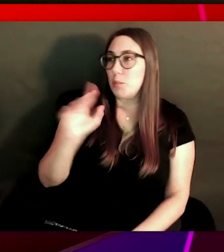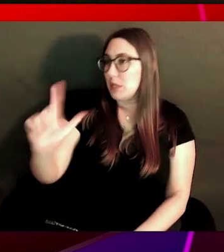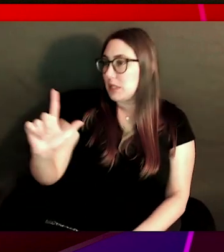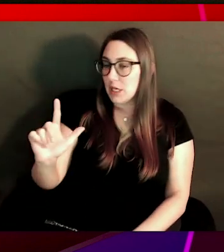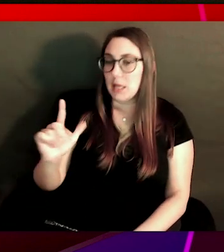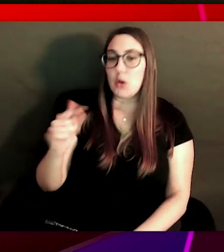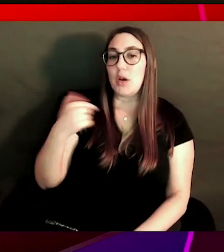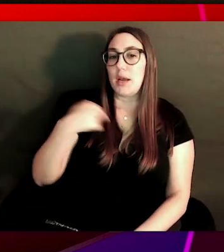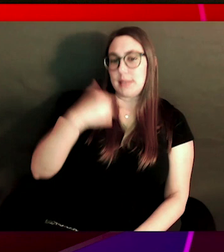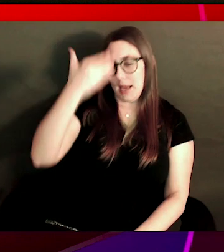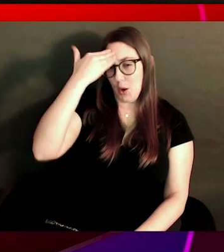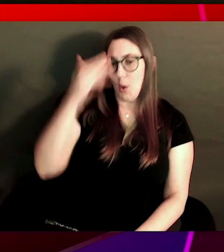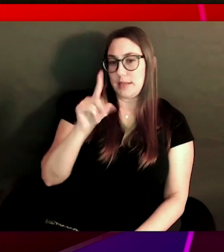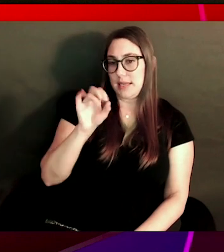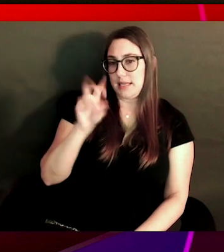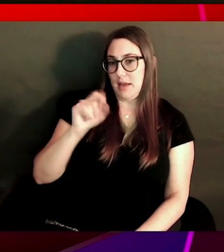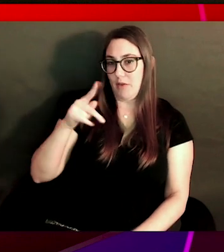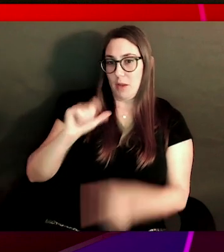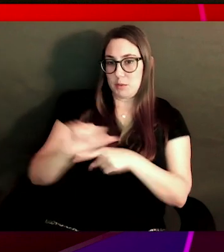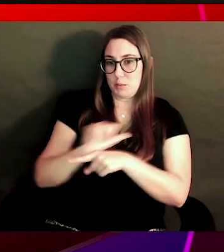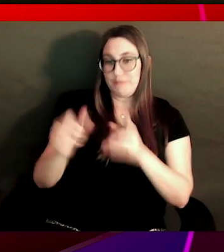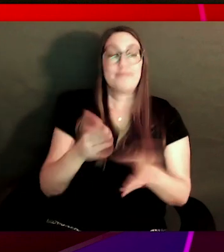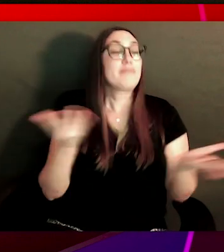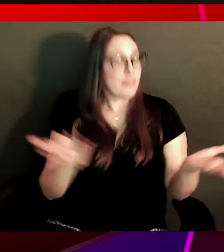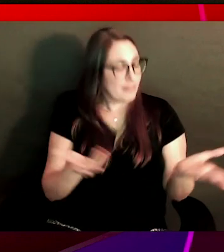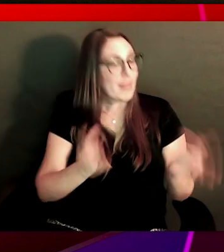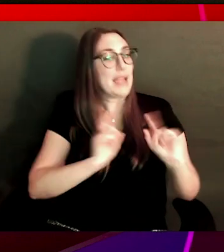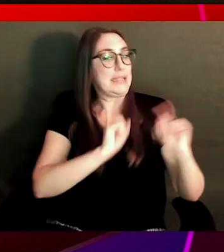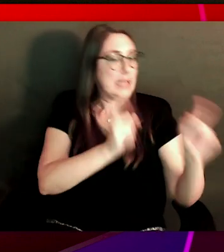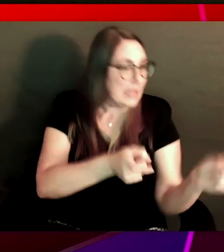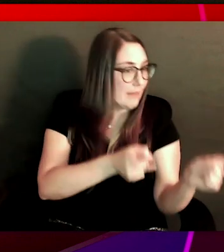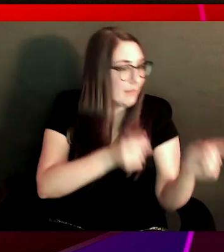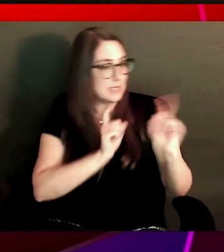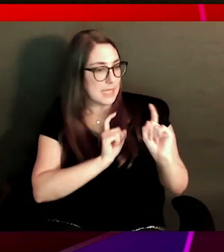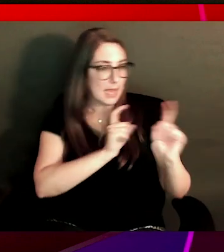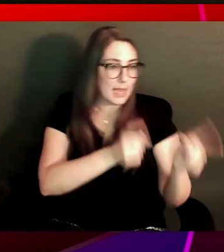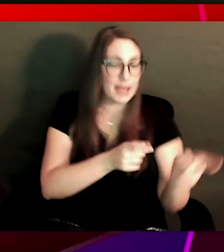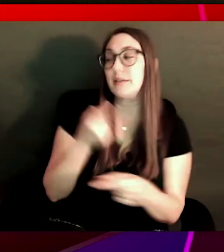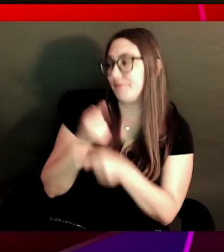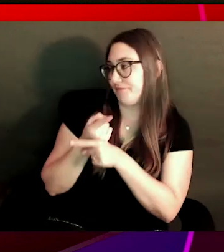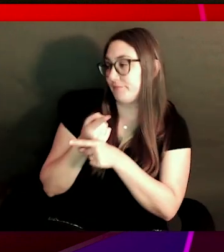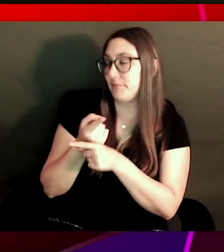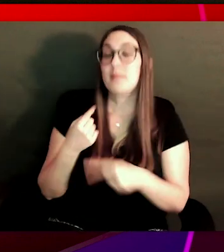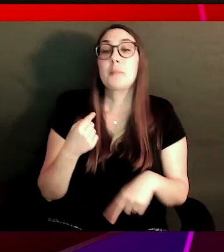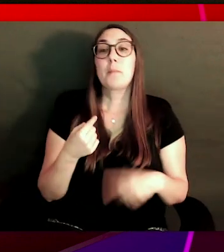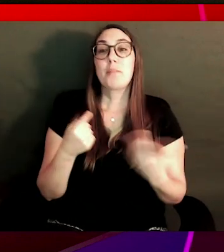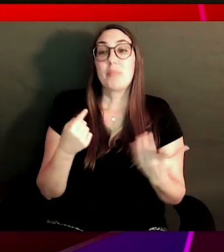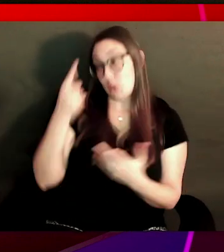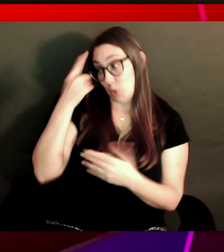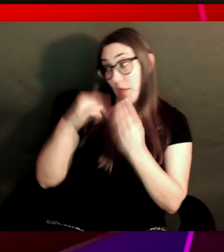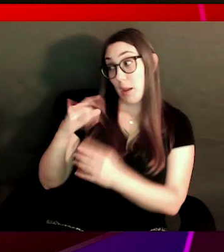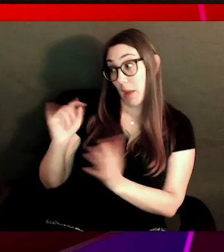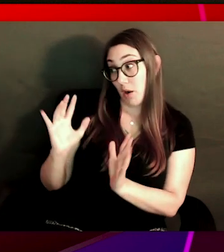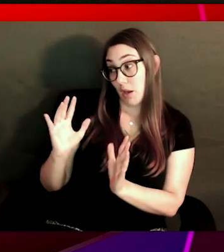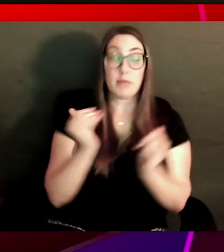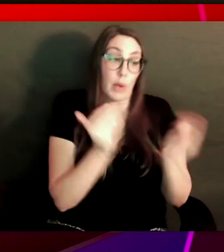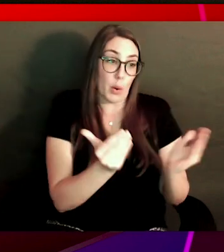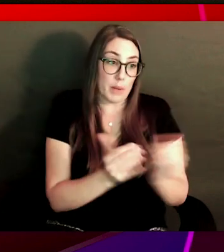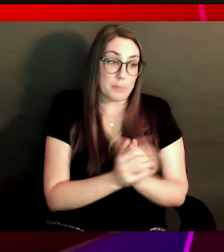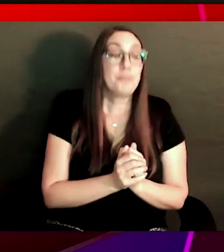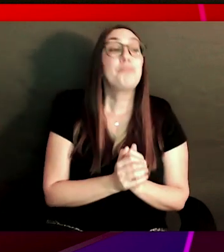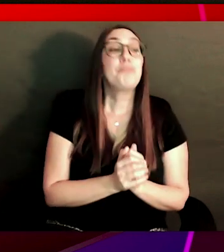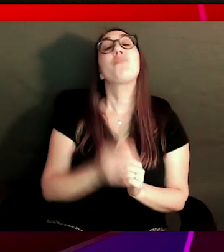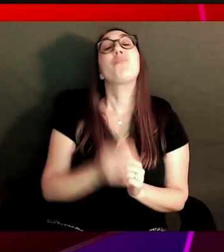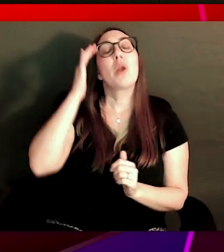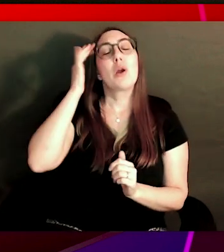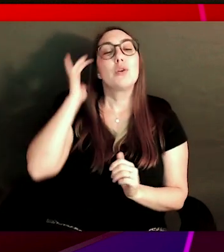Well, there you go. It's just some give and take. But, I know. But I'm out there, and I'm putting in the work. So think about it. Go ahead. Yeah. So, I mean, we hope you